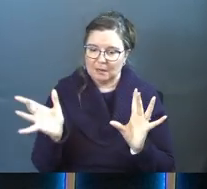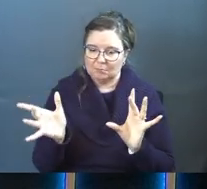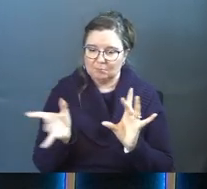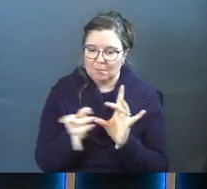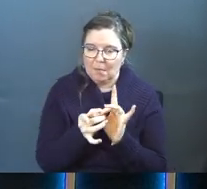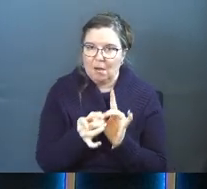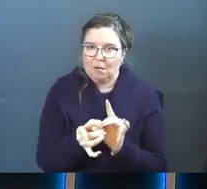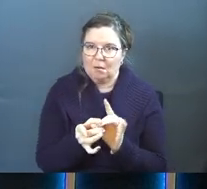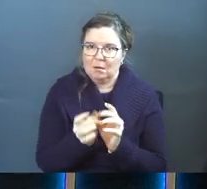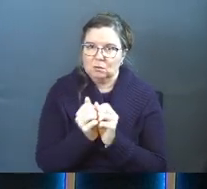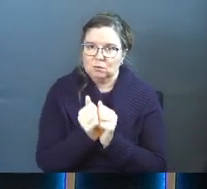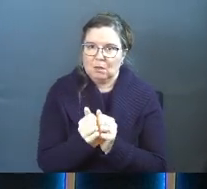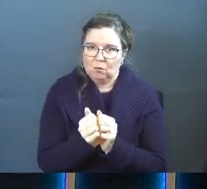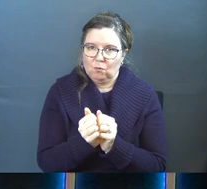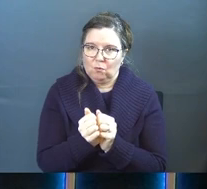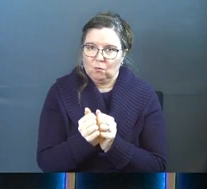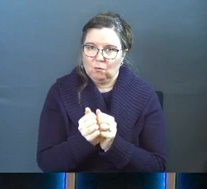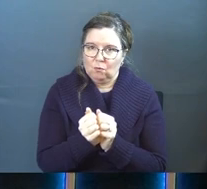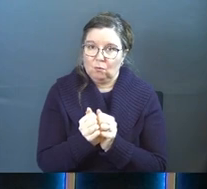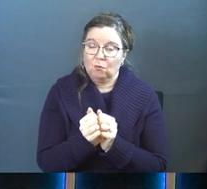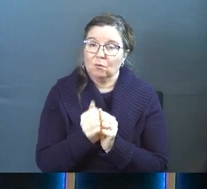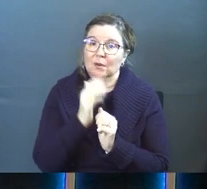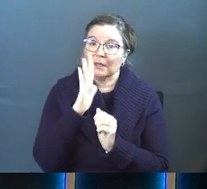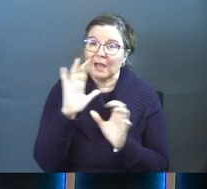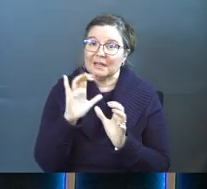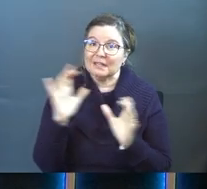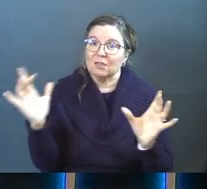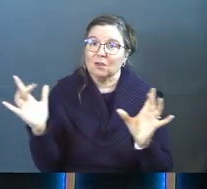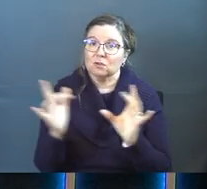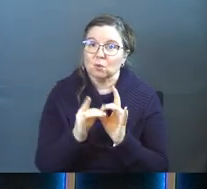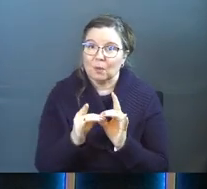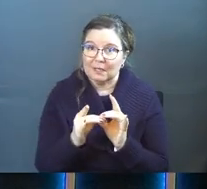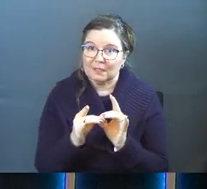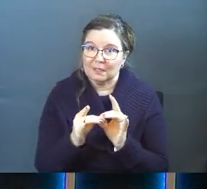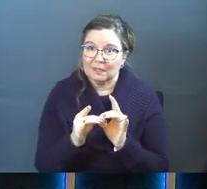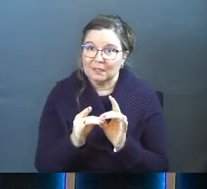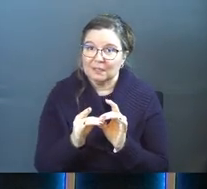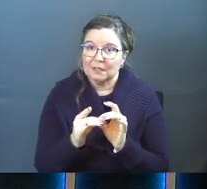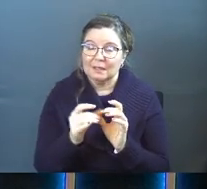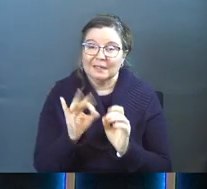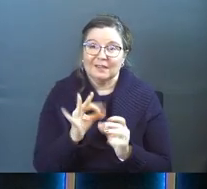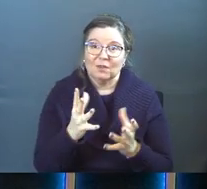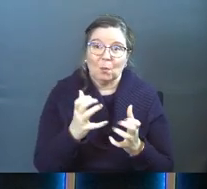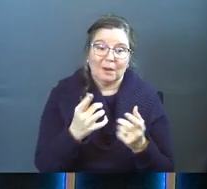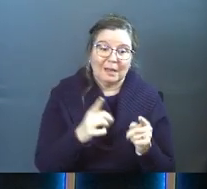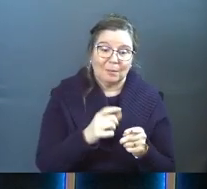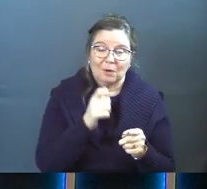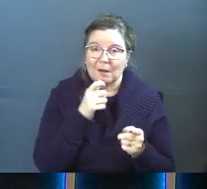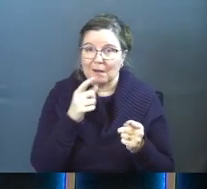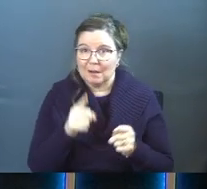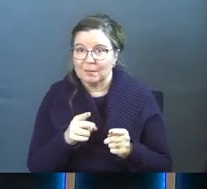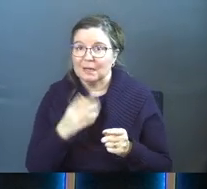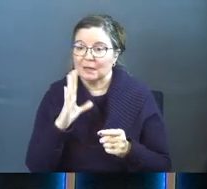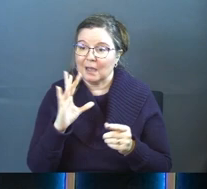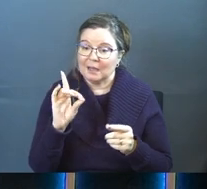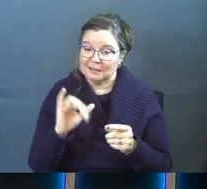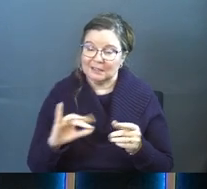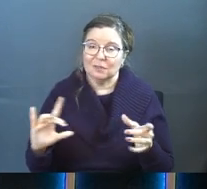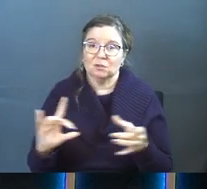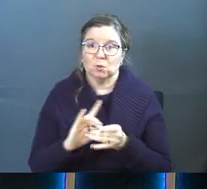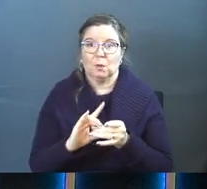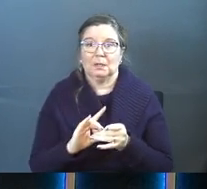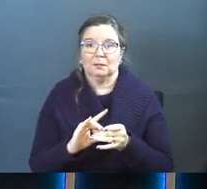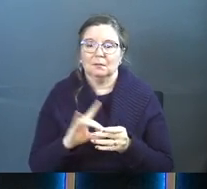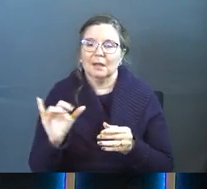bonds the two of you together. God did the joining. Whether you wanted it to or not, God did the